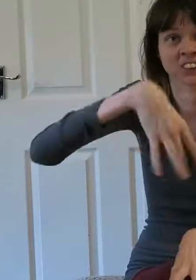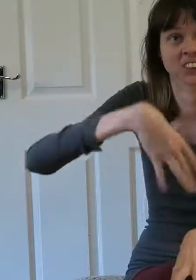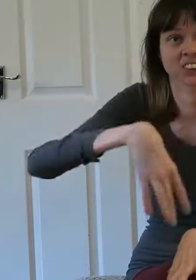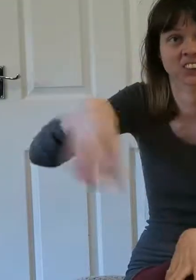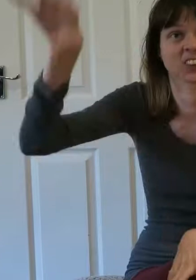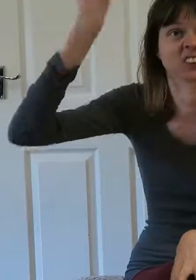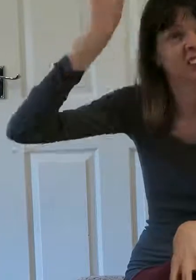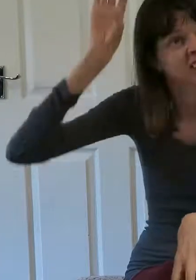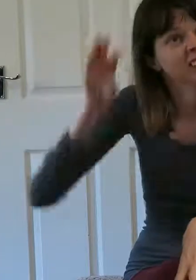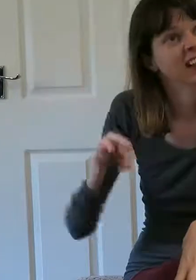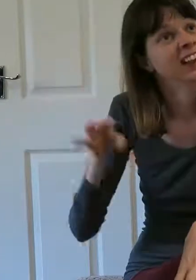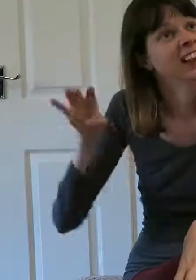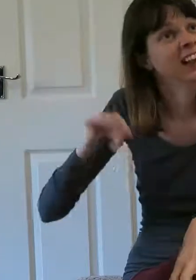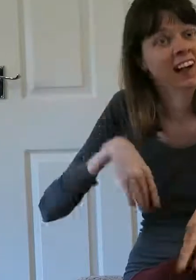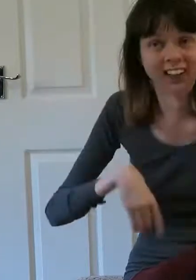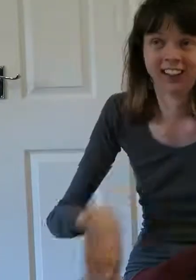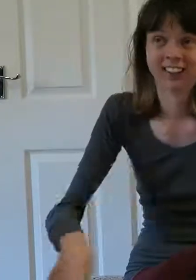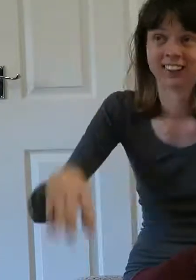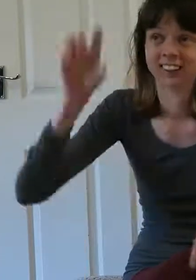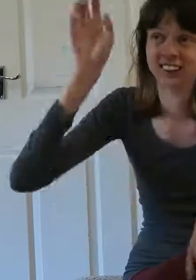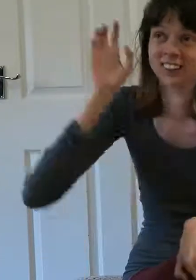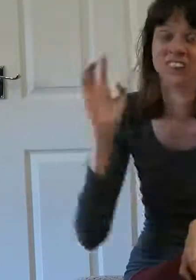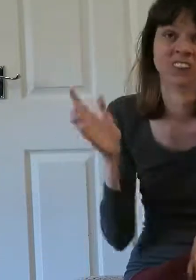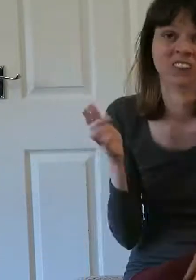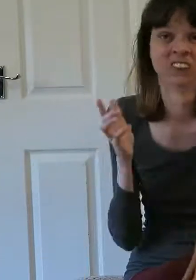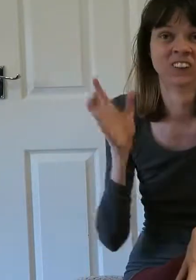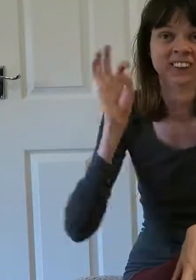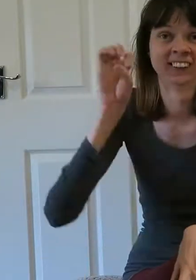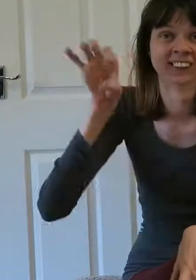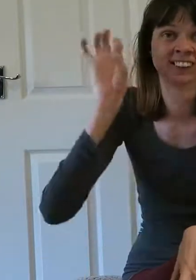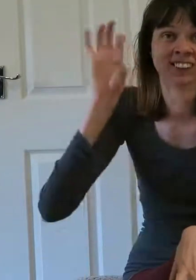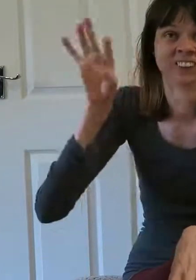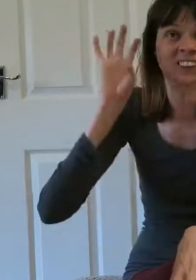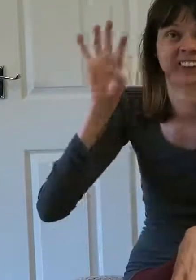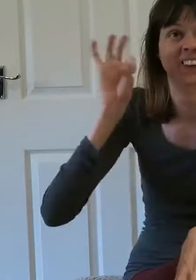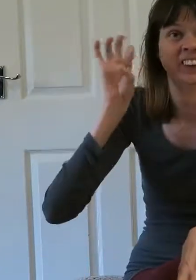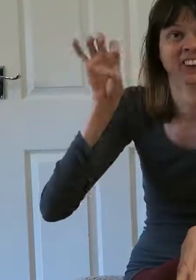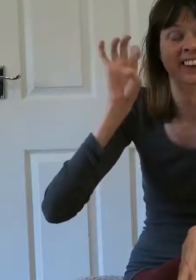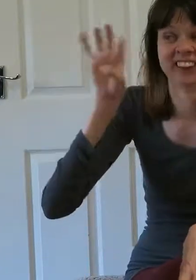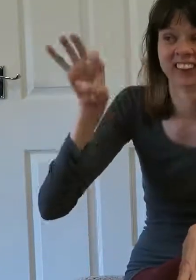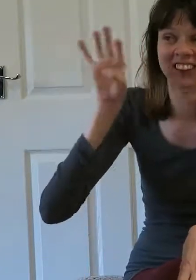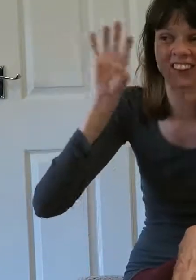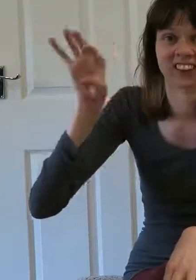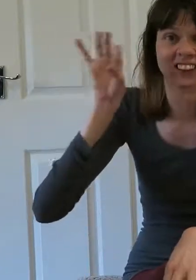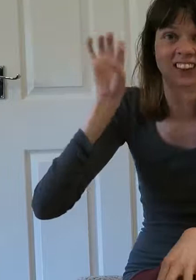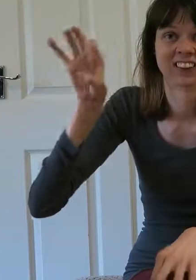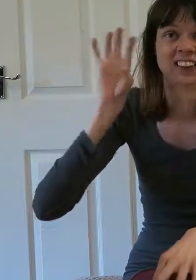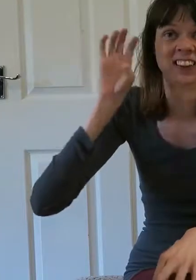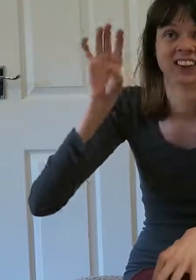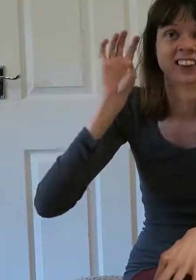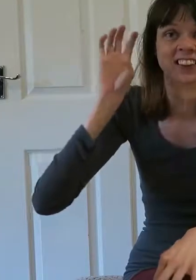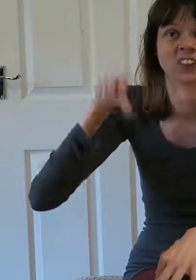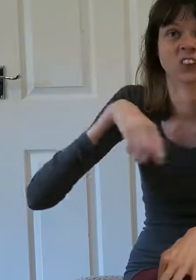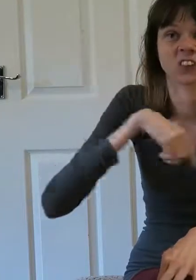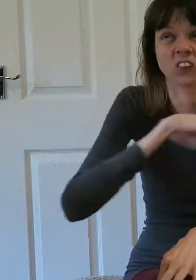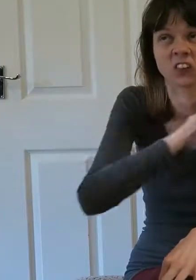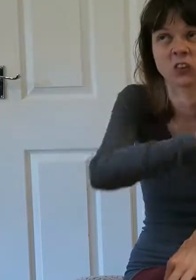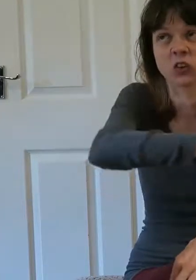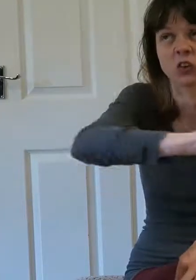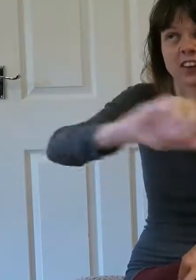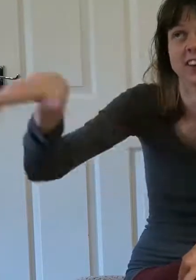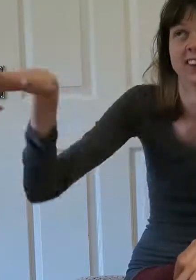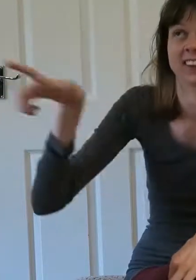Waiting to go out by Stera.